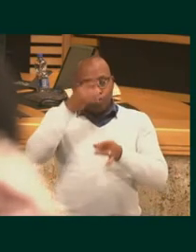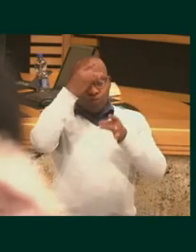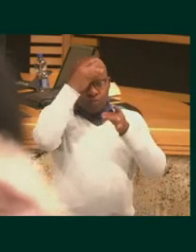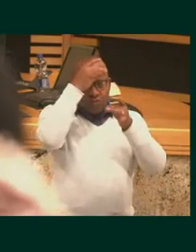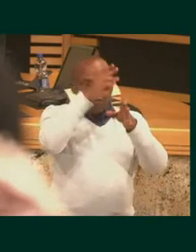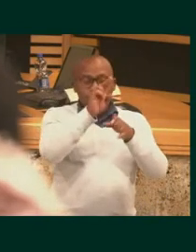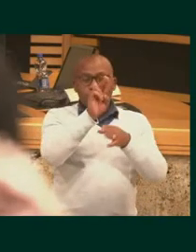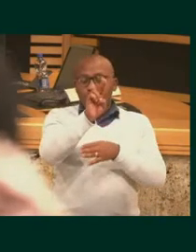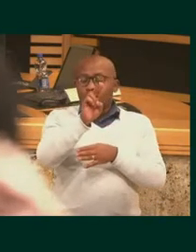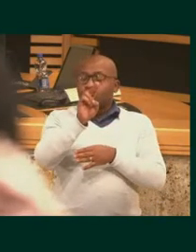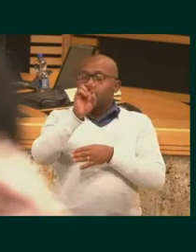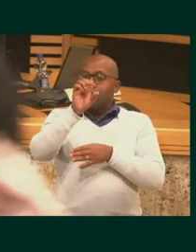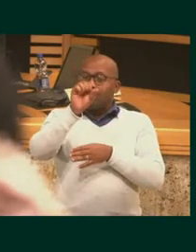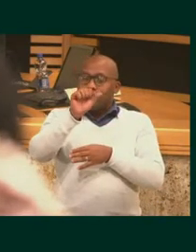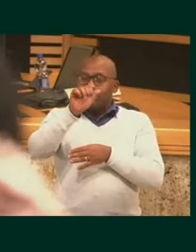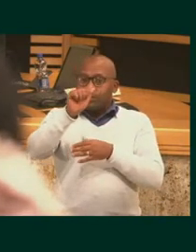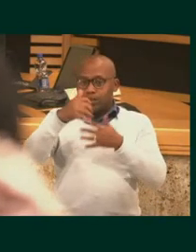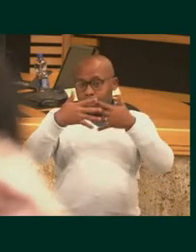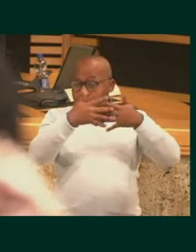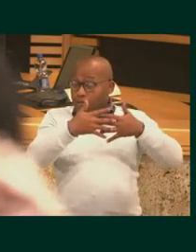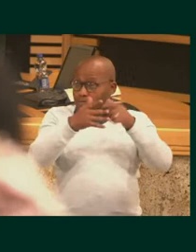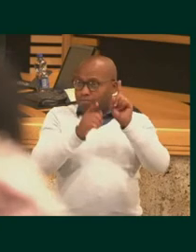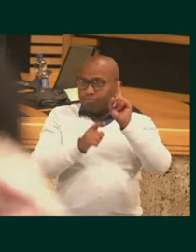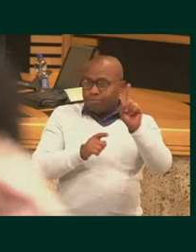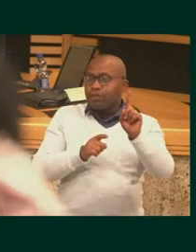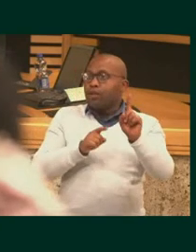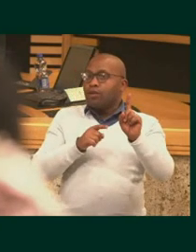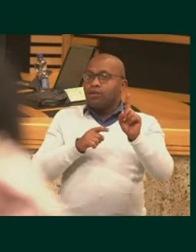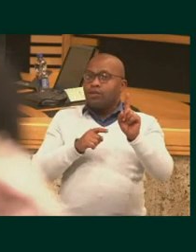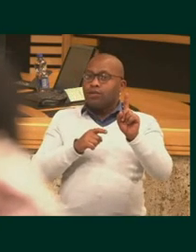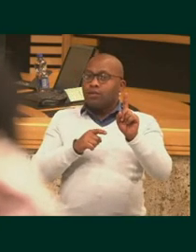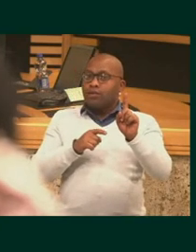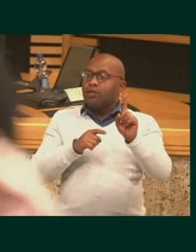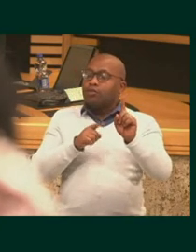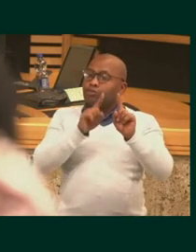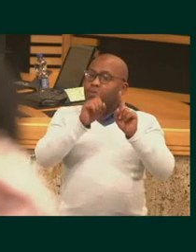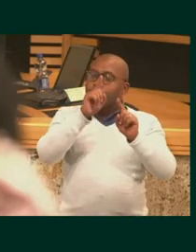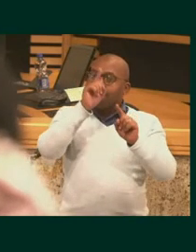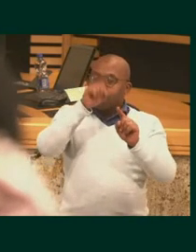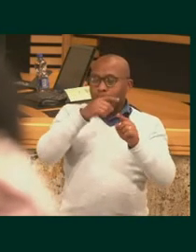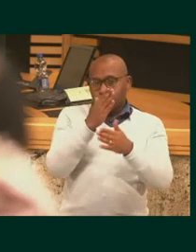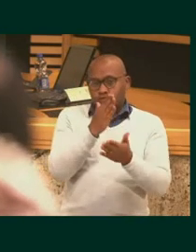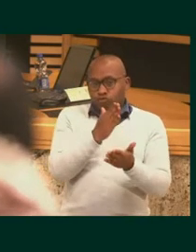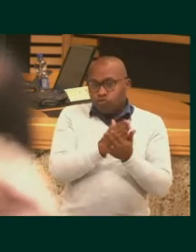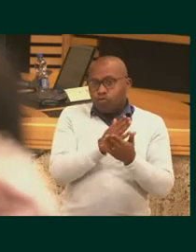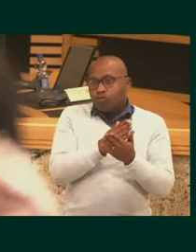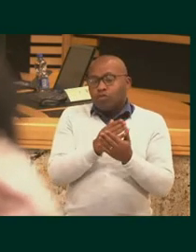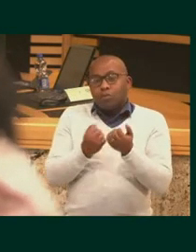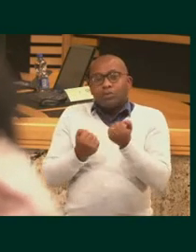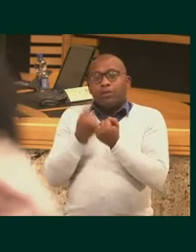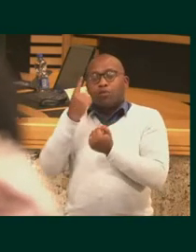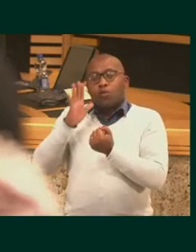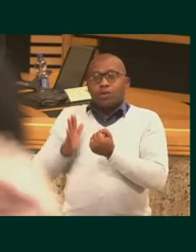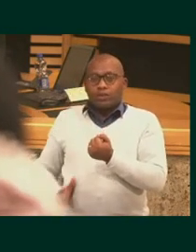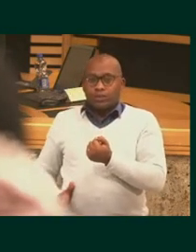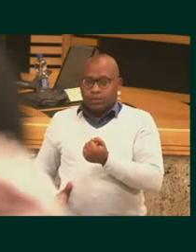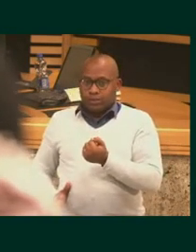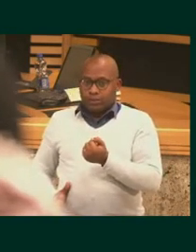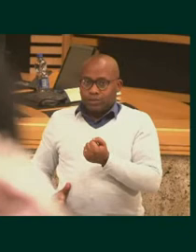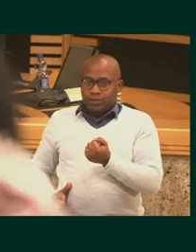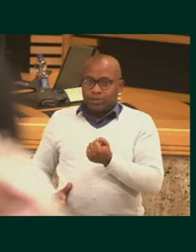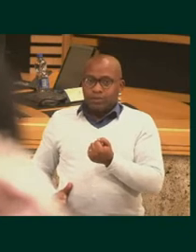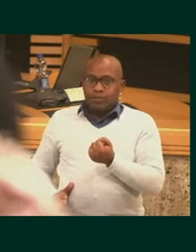stance against the Palestinian people and call for once again the African Union to intervene to save lives